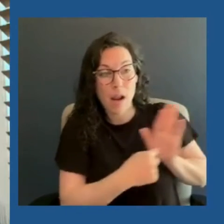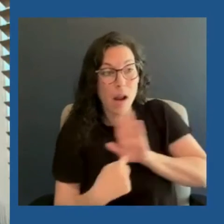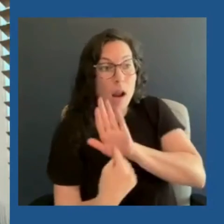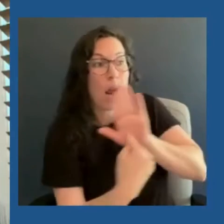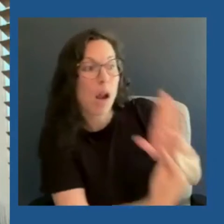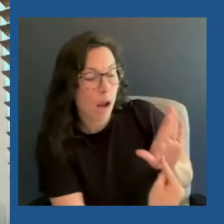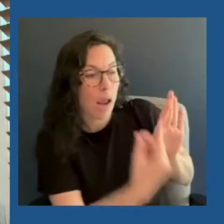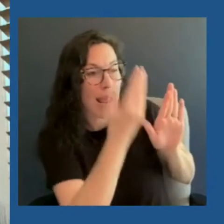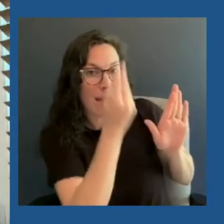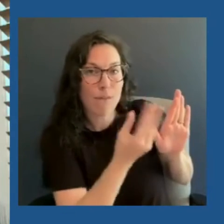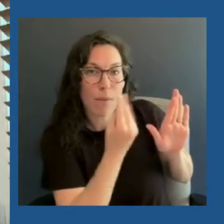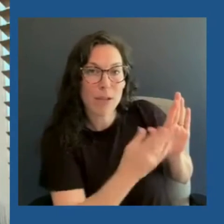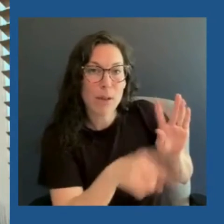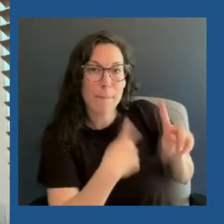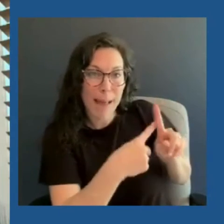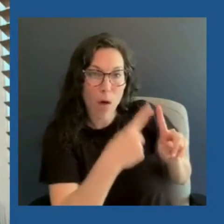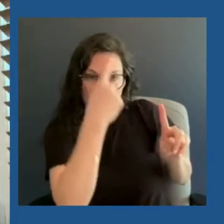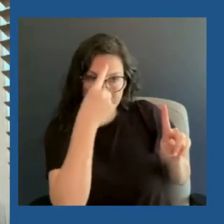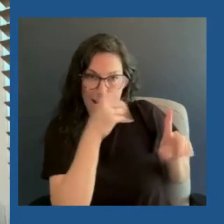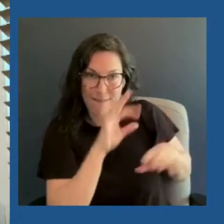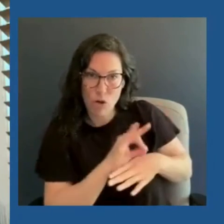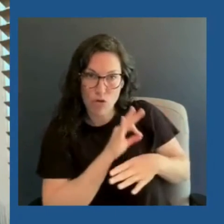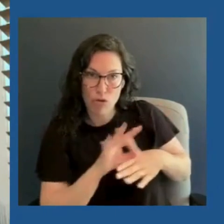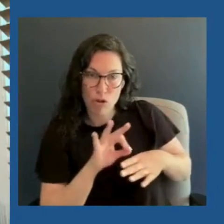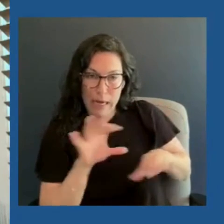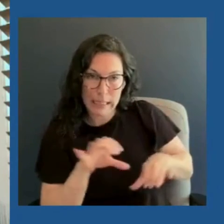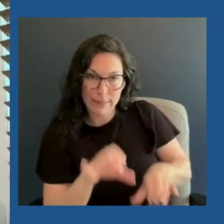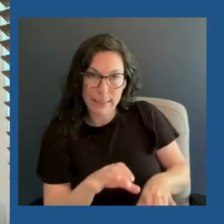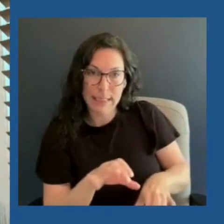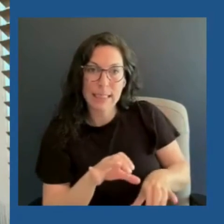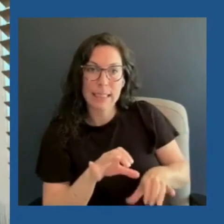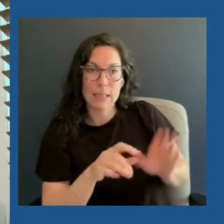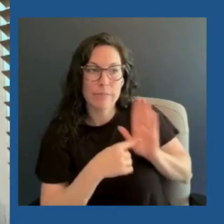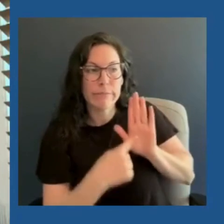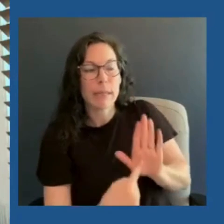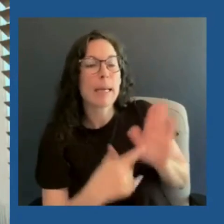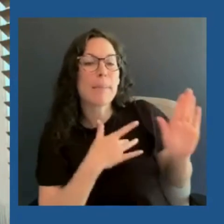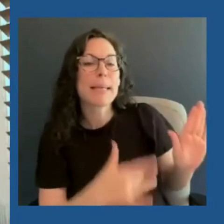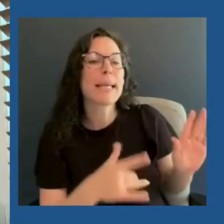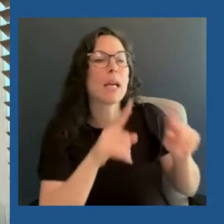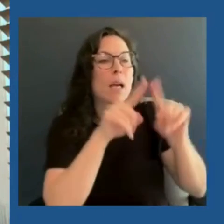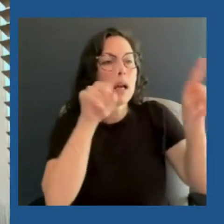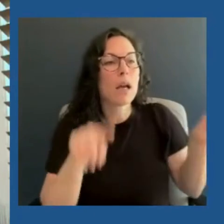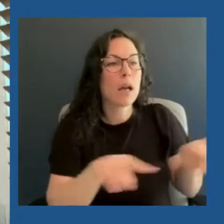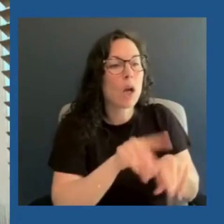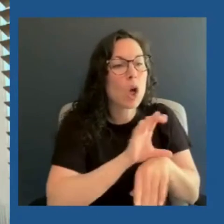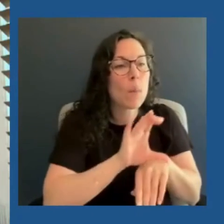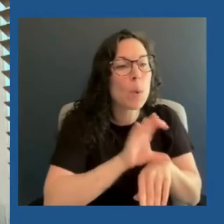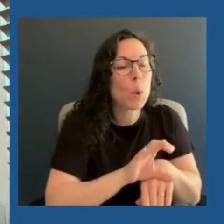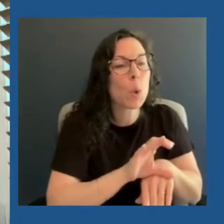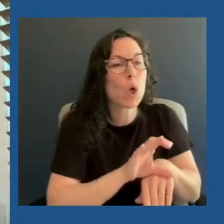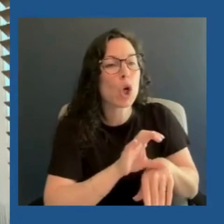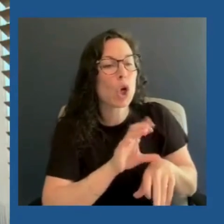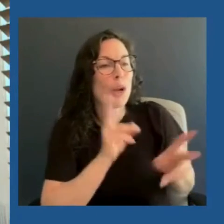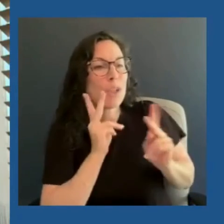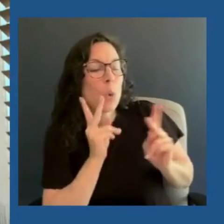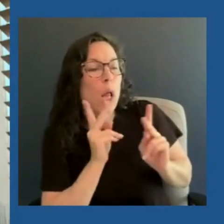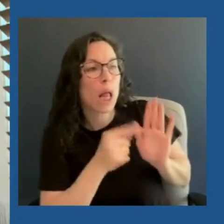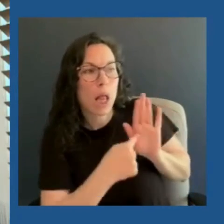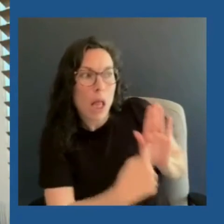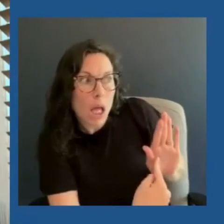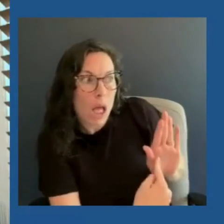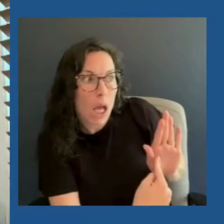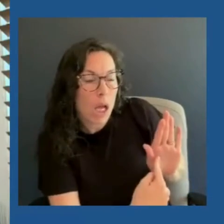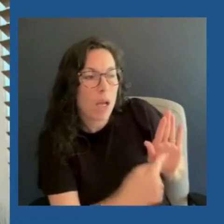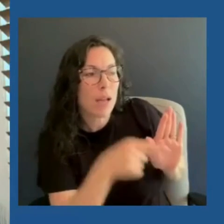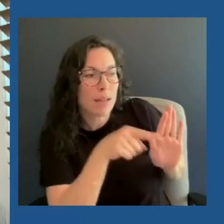information about that brain activity to the person, usually in the form of a computer screen or some sort of visual feedback. So in that way,